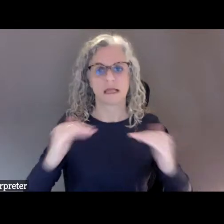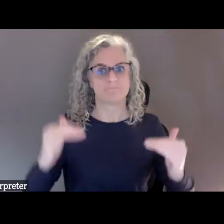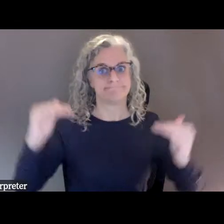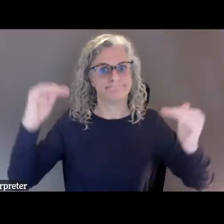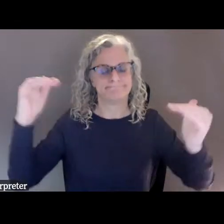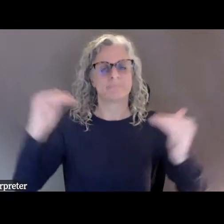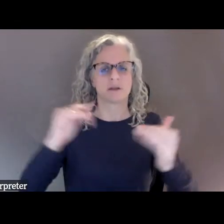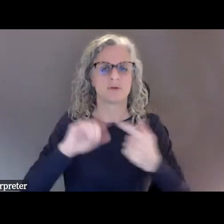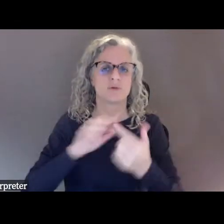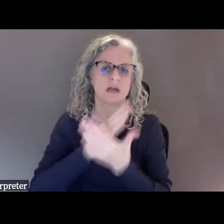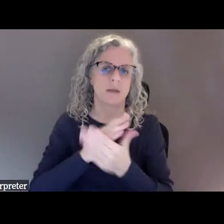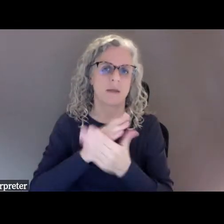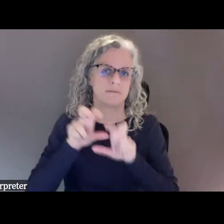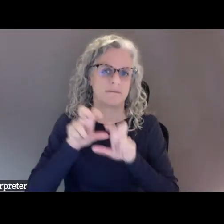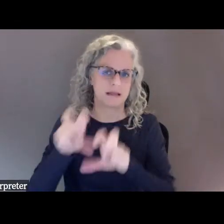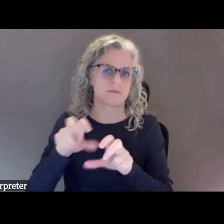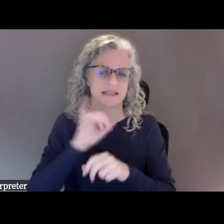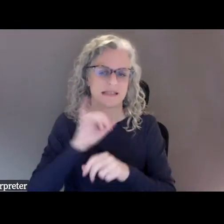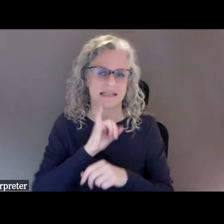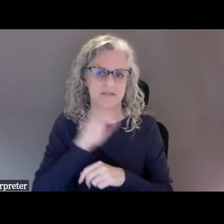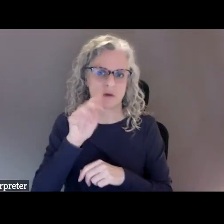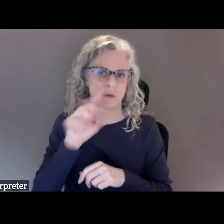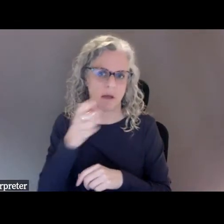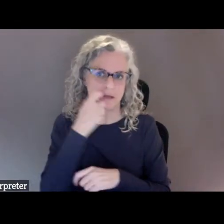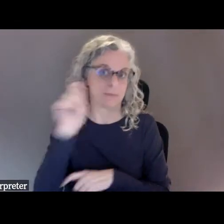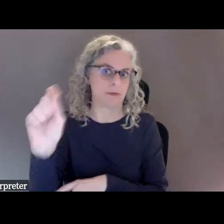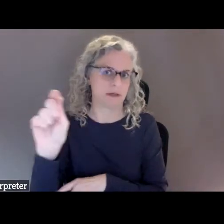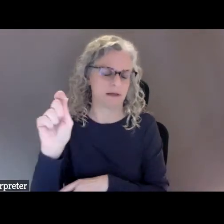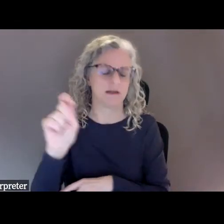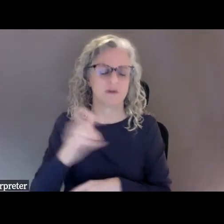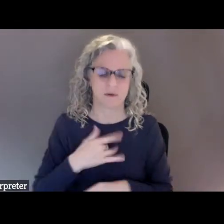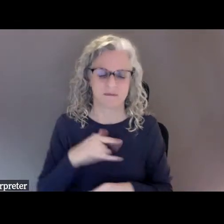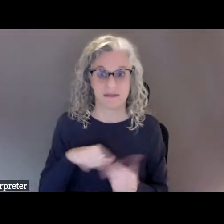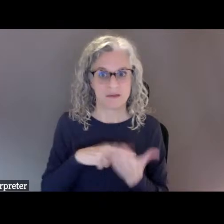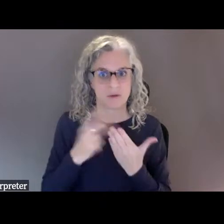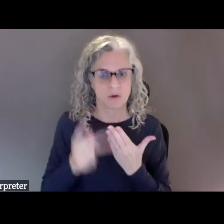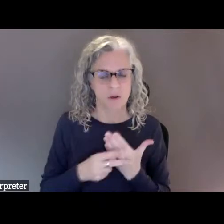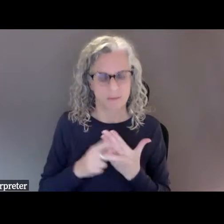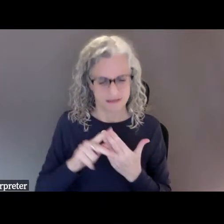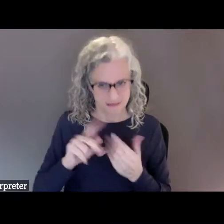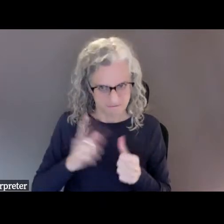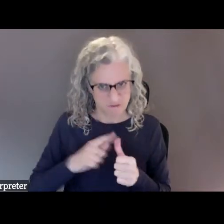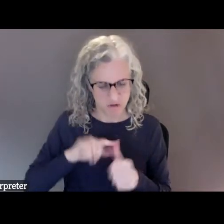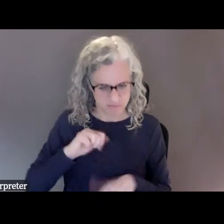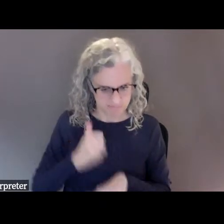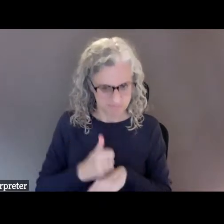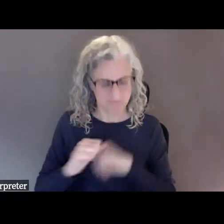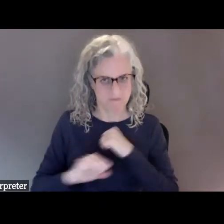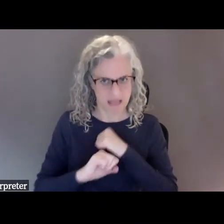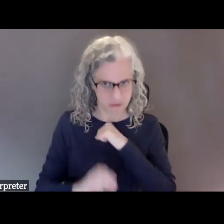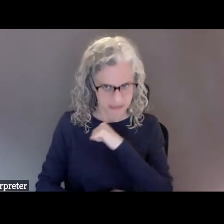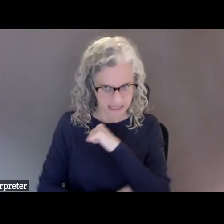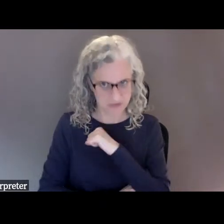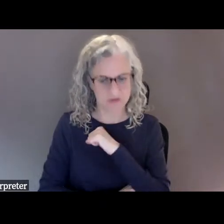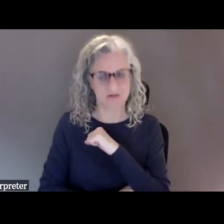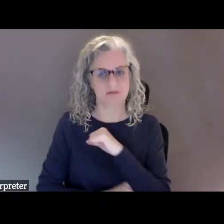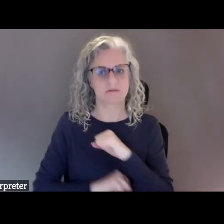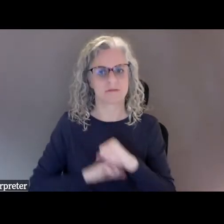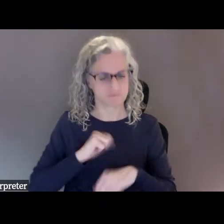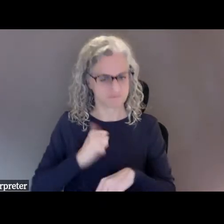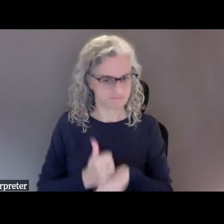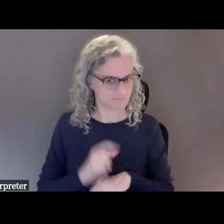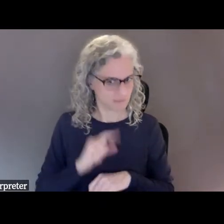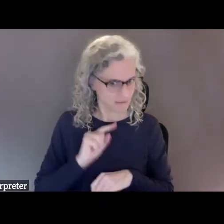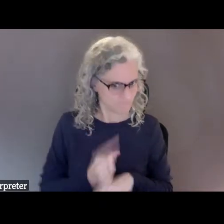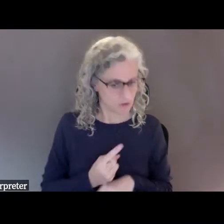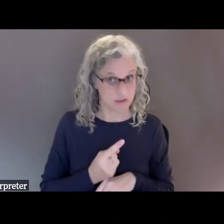investments in Israel bonds altogether. So we see this campaign as like a foundation in terms of setting precedent that we hope